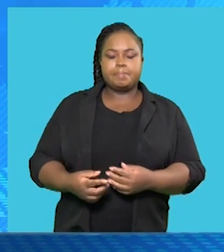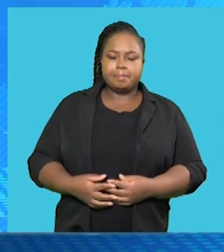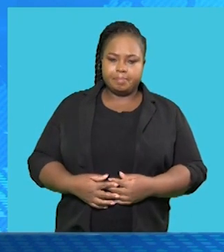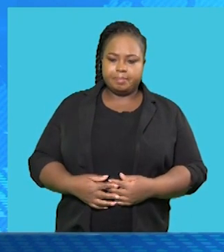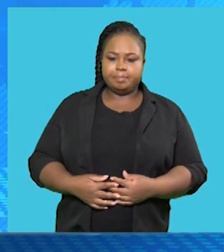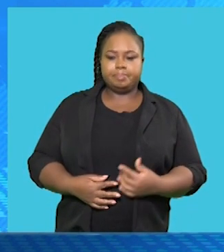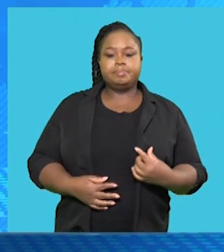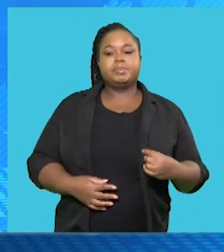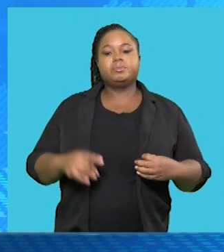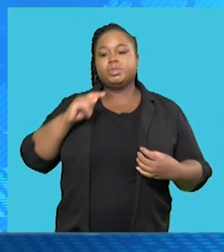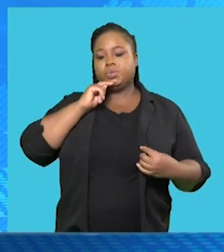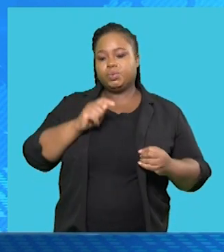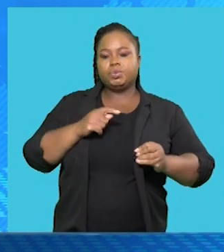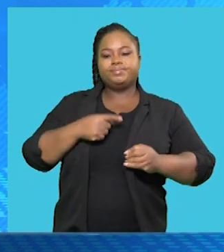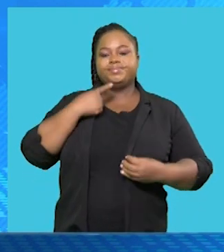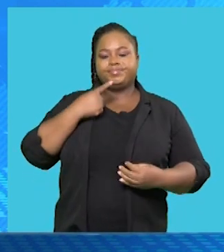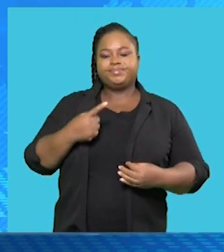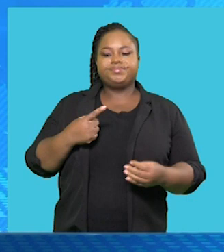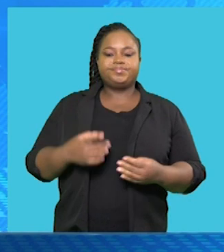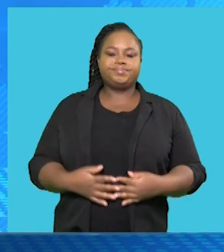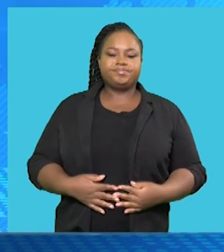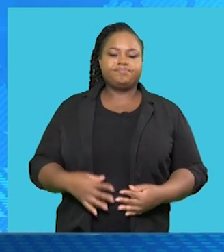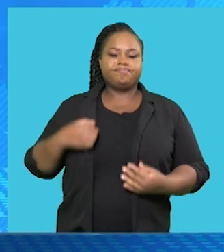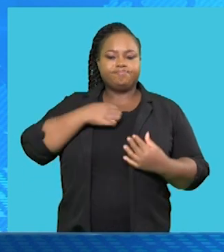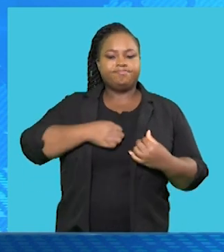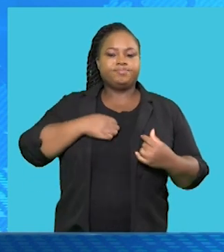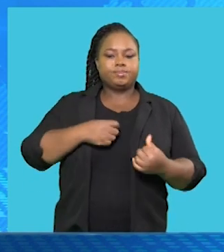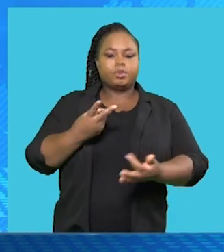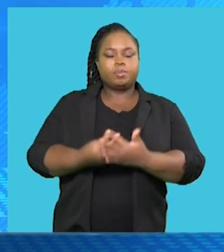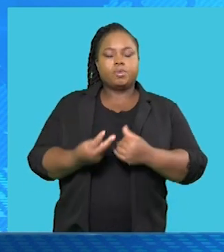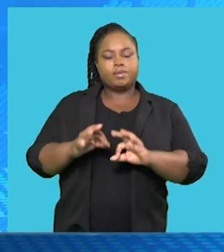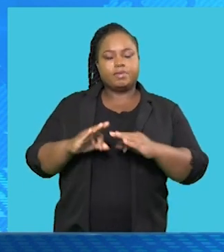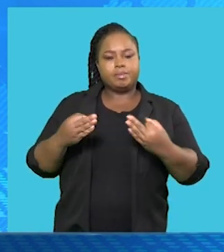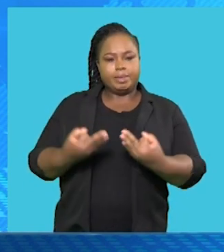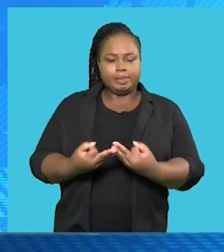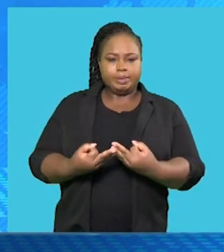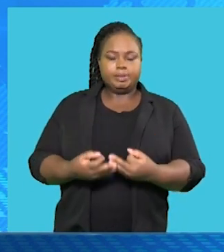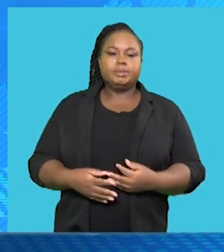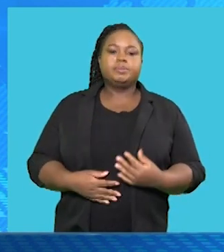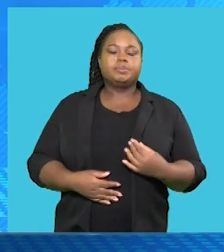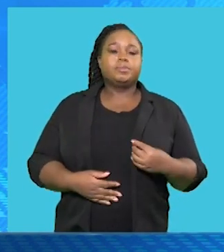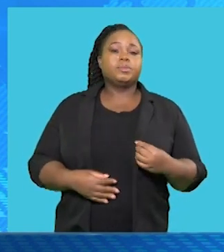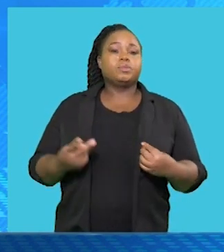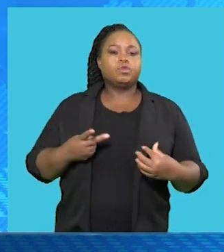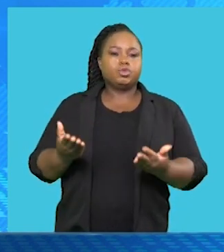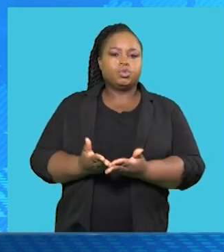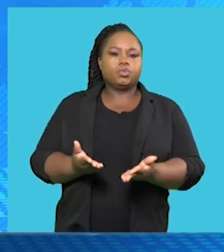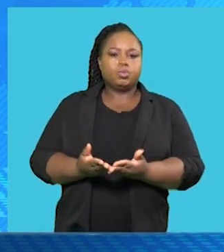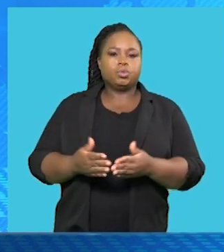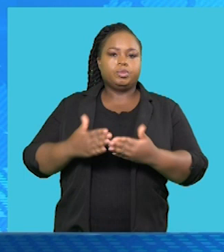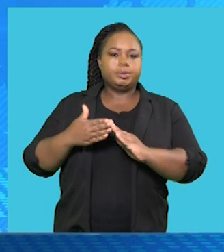He did convey his condolences to both families and the school